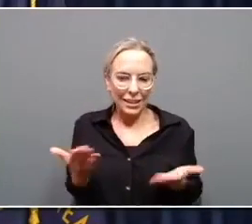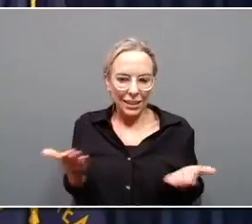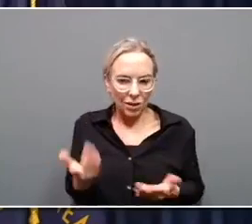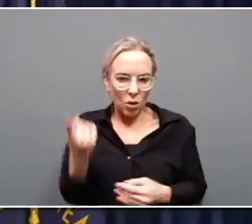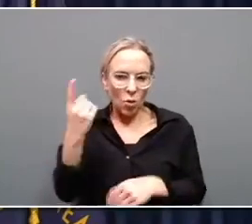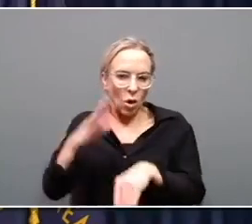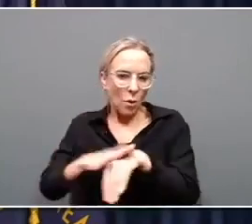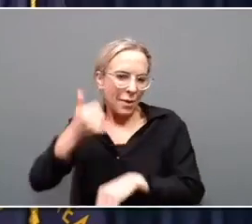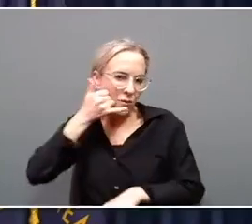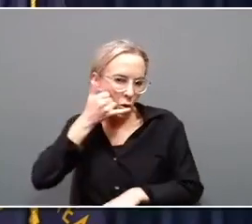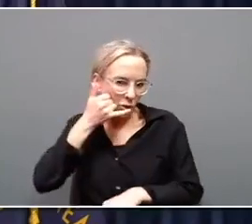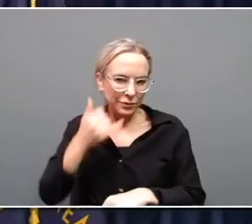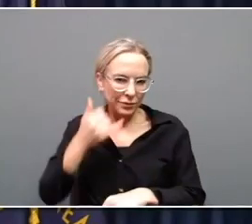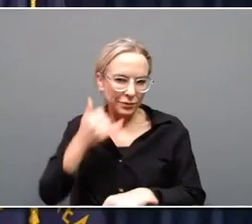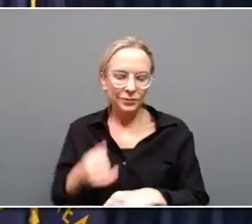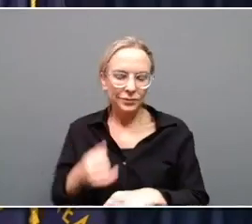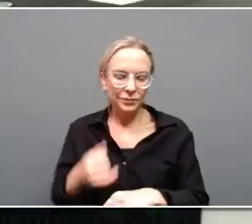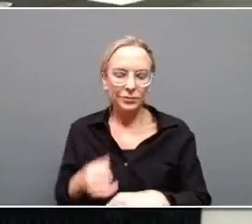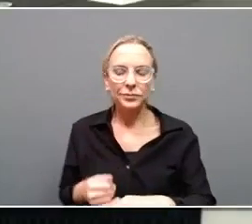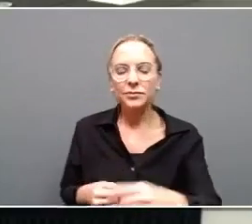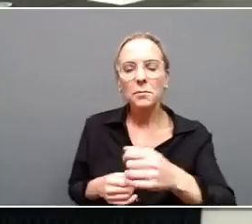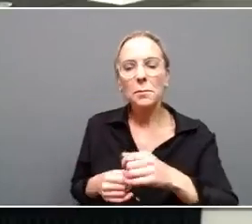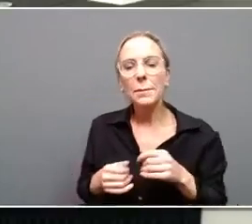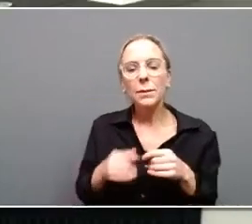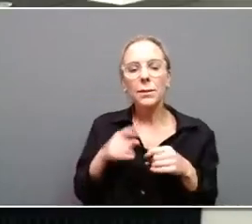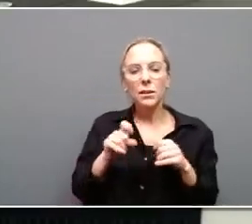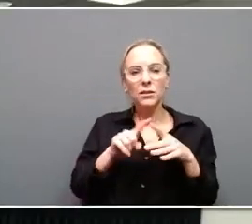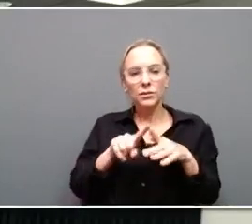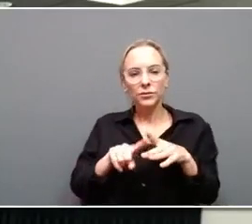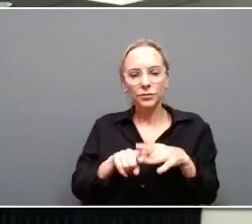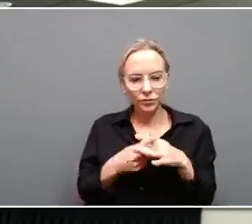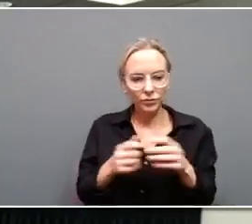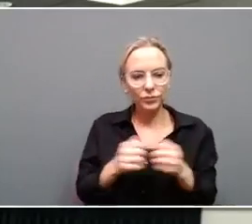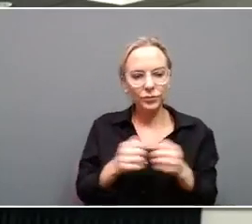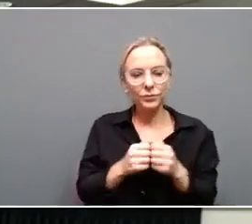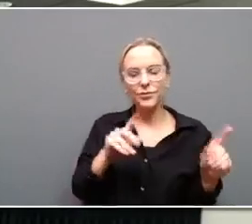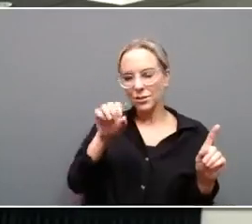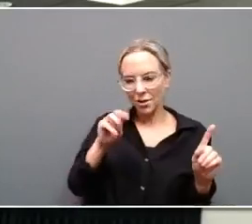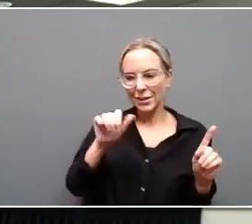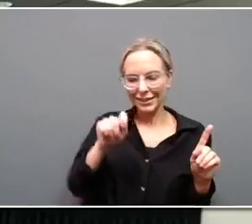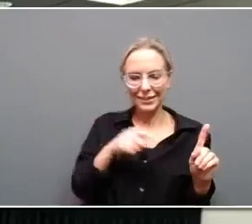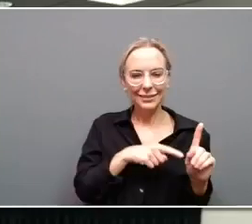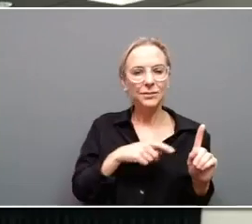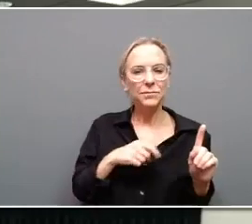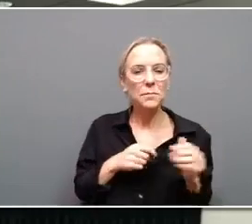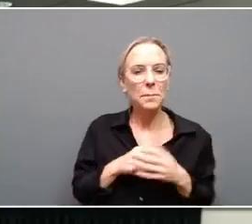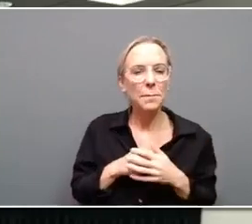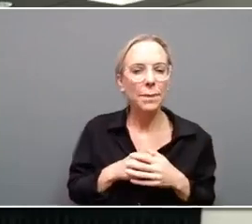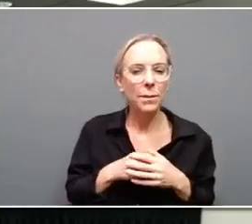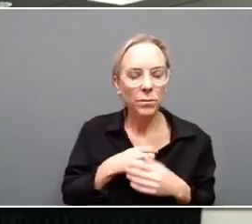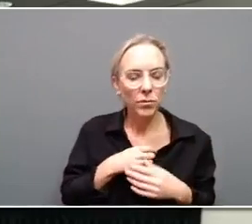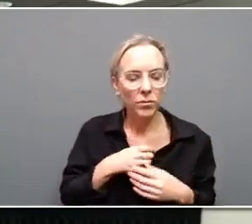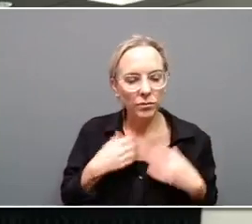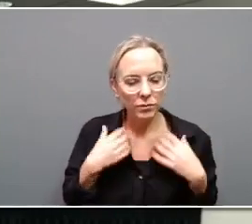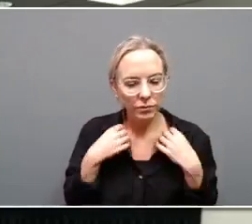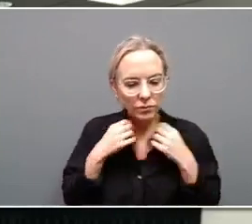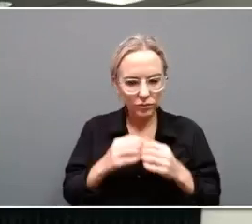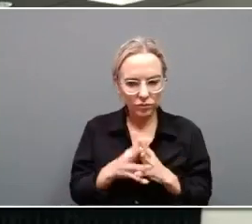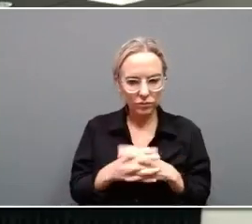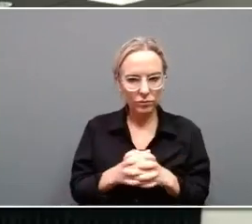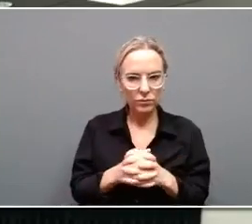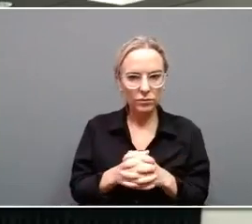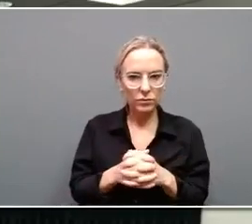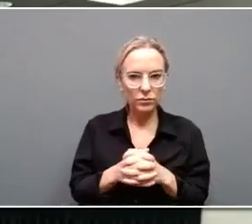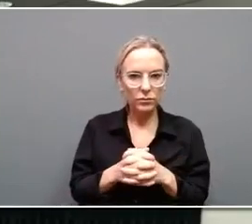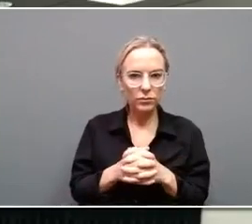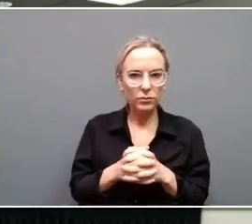line. We'll start with Tom Latek. Thanks, Governor, and good afternoon to you. Jefferson County Clerk Bobby Holzfall